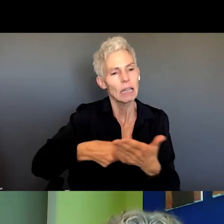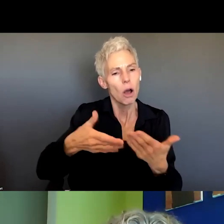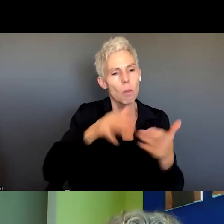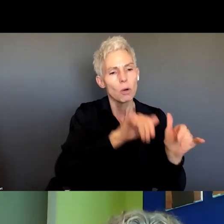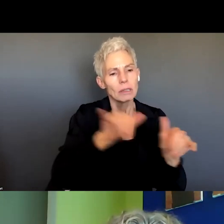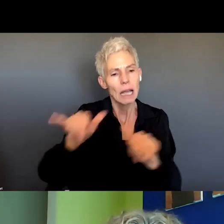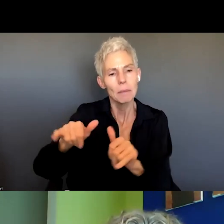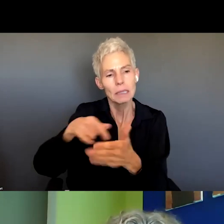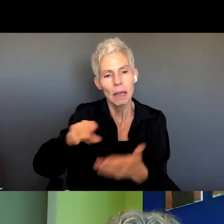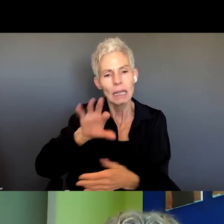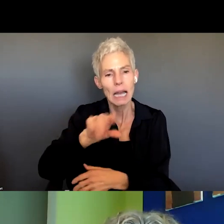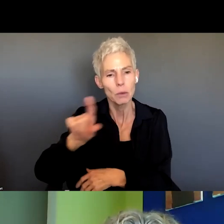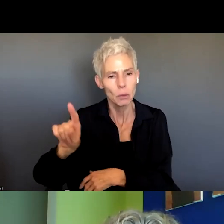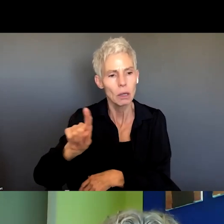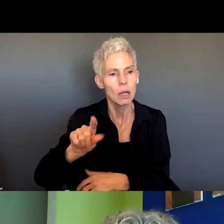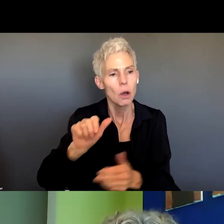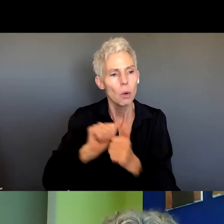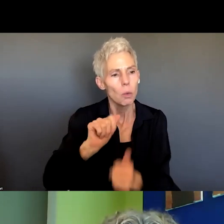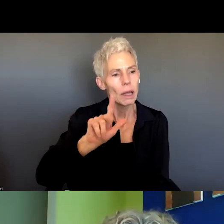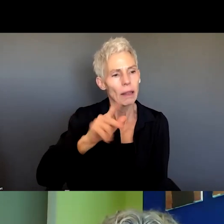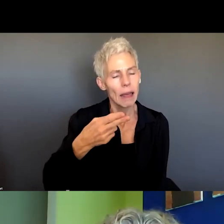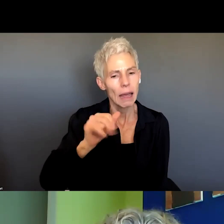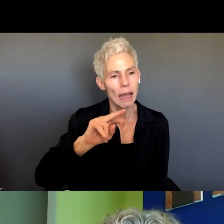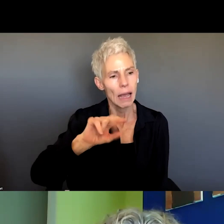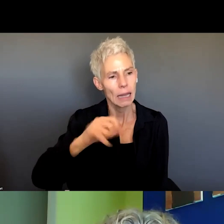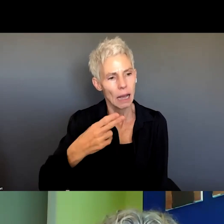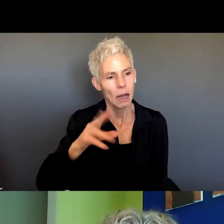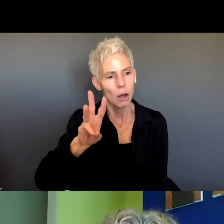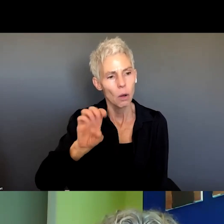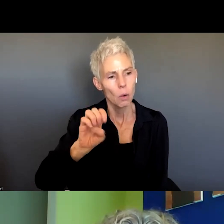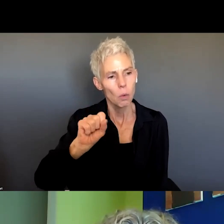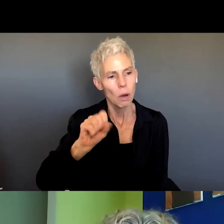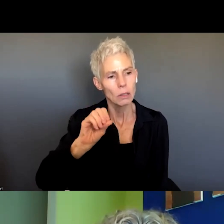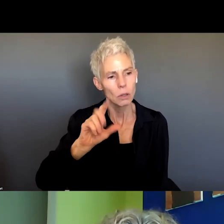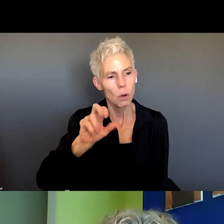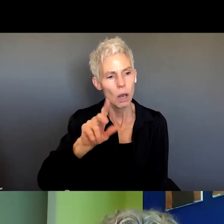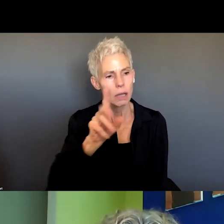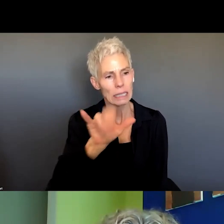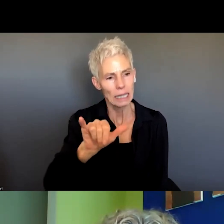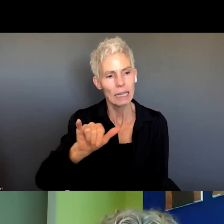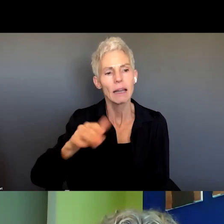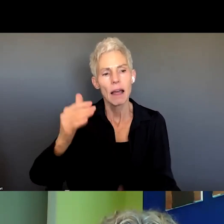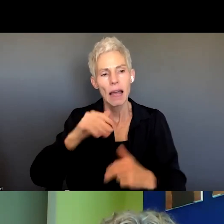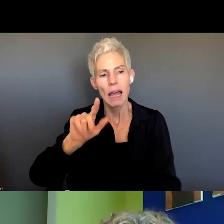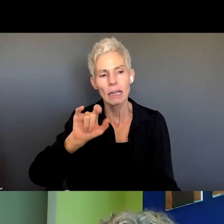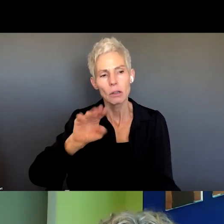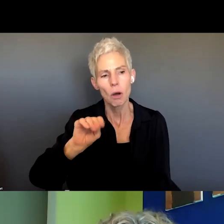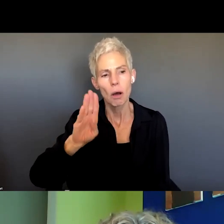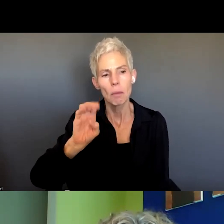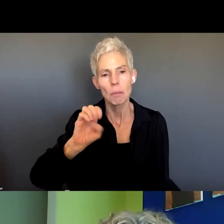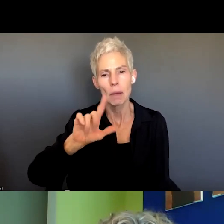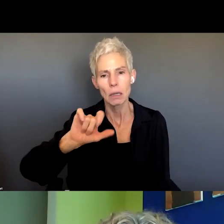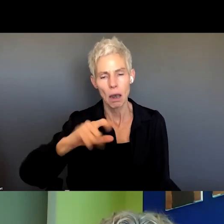Hannah Wasilowski as well as Tom Betlak. And then the next debate after that,